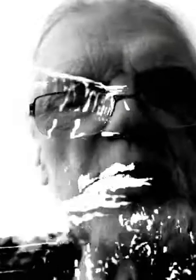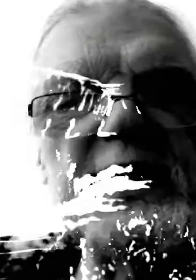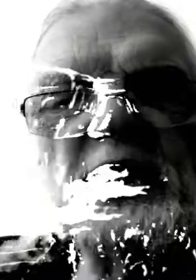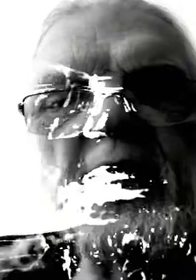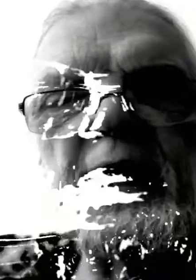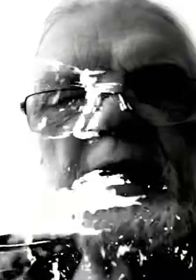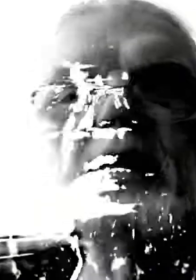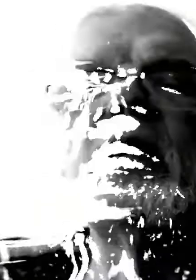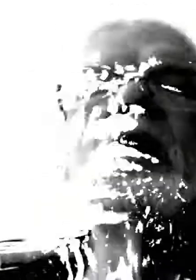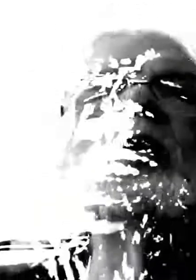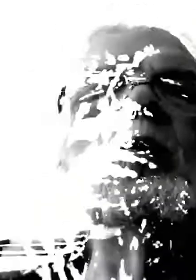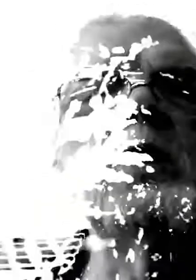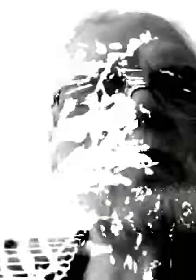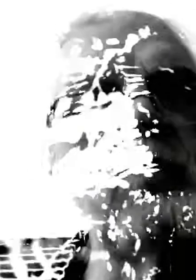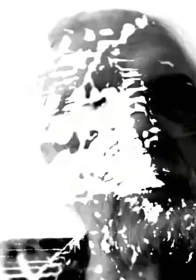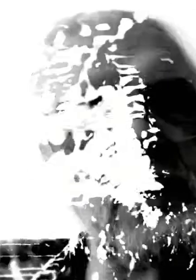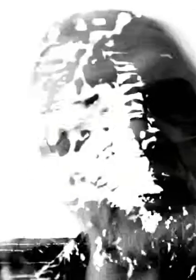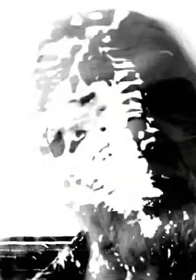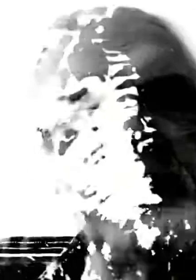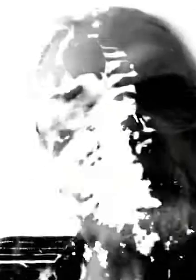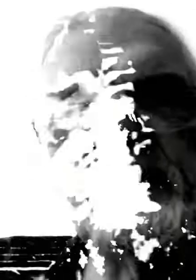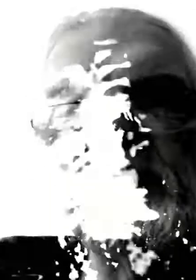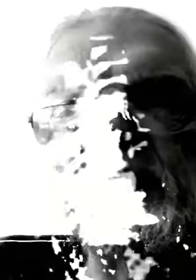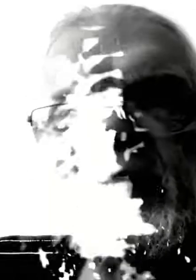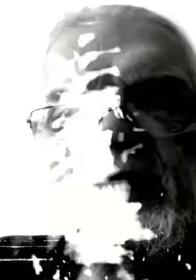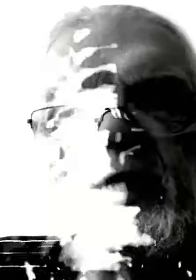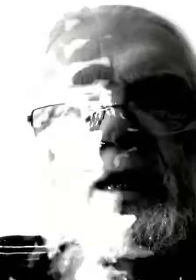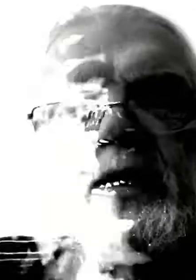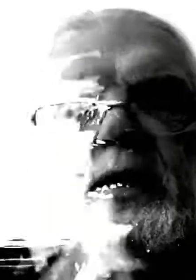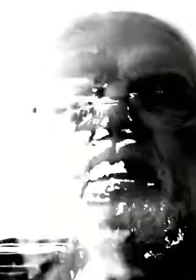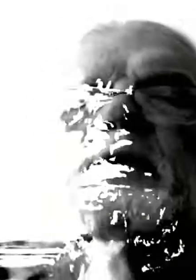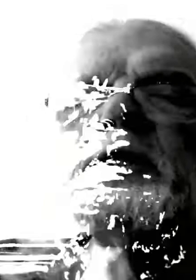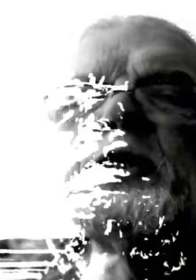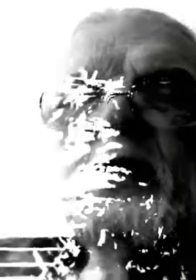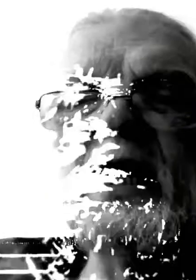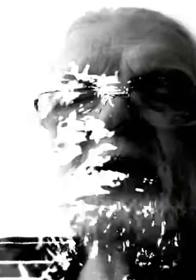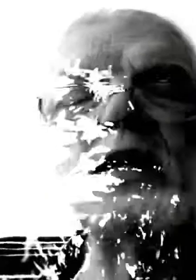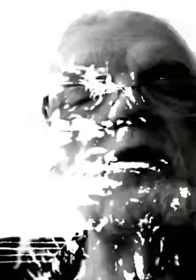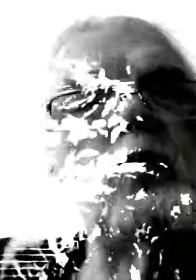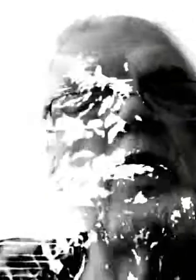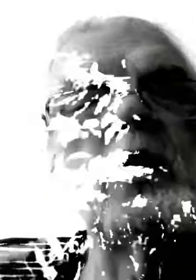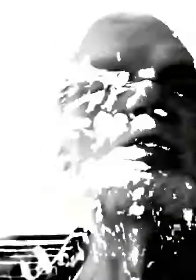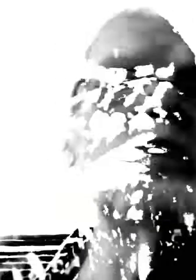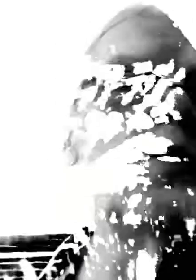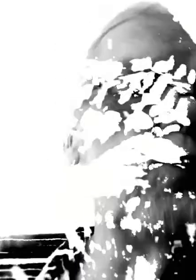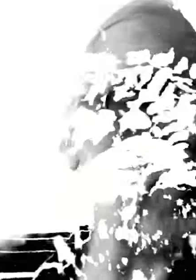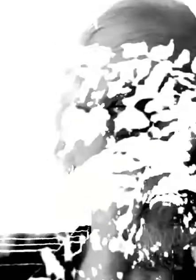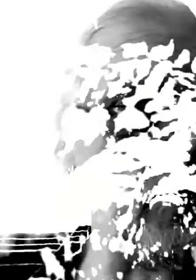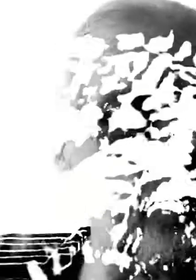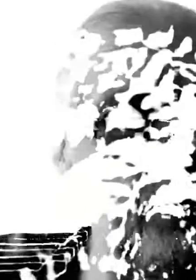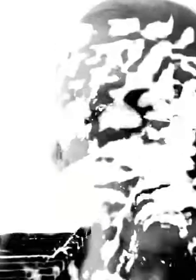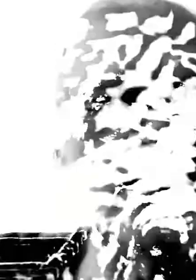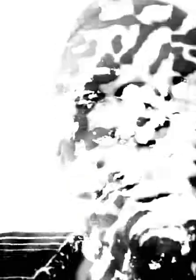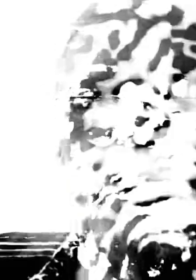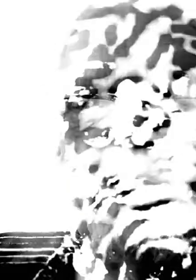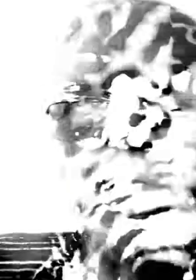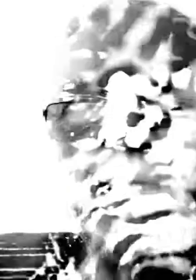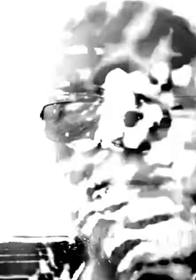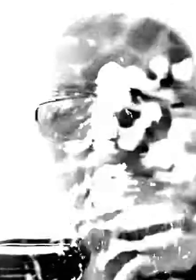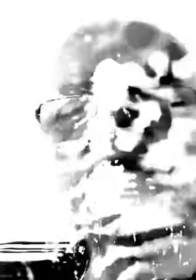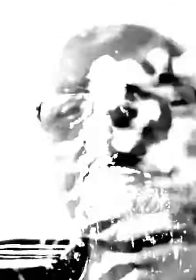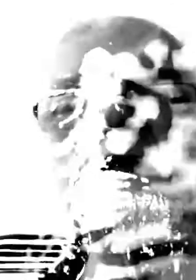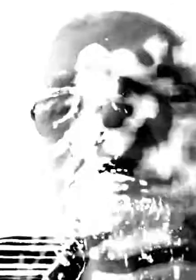everybody say, "We want to be together. Together. We want to be